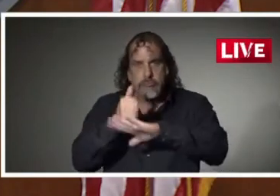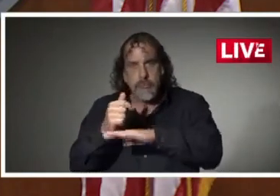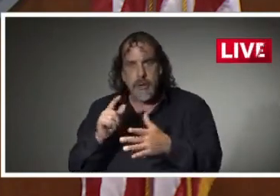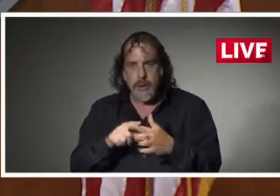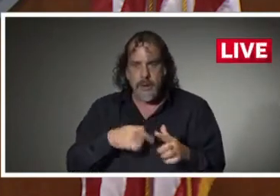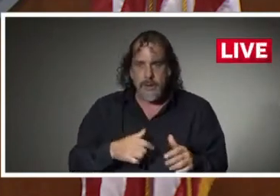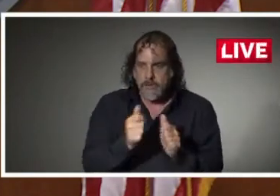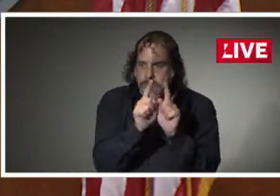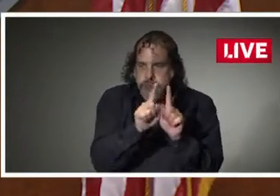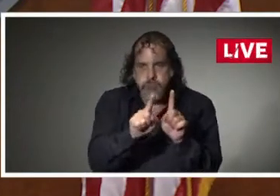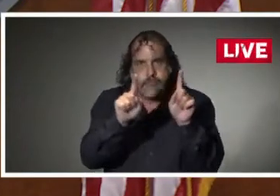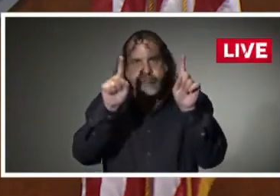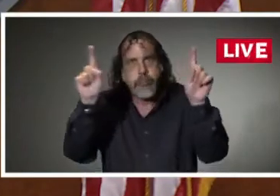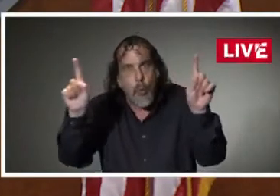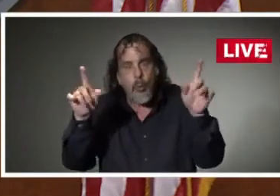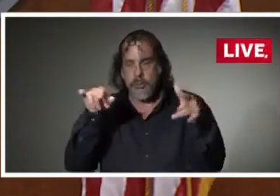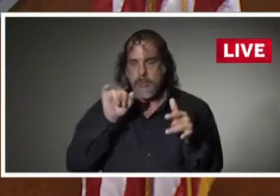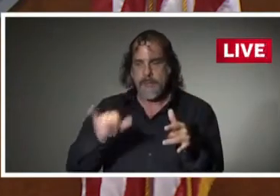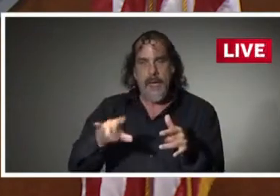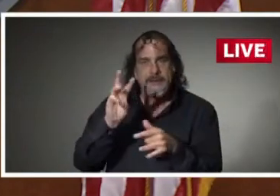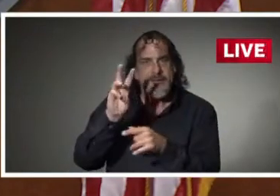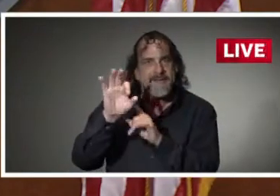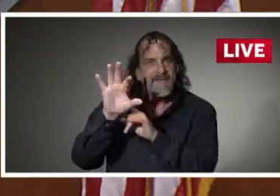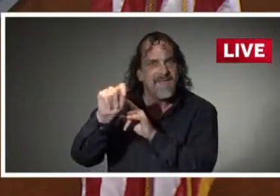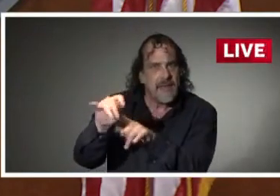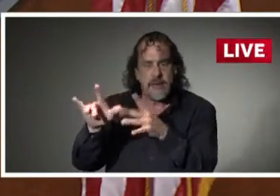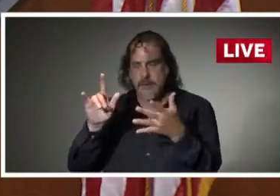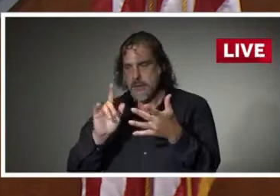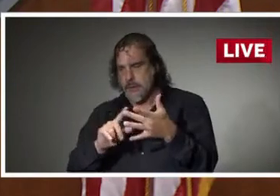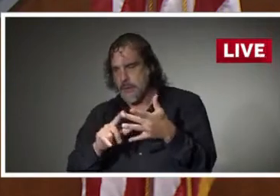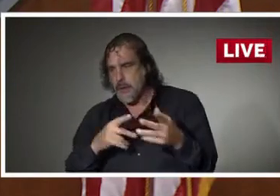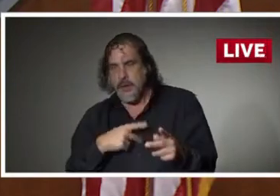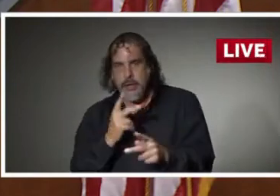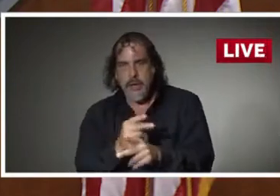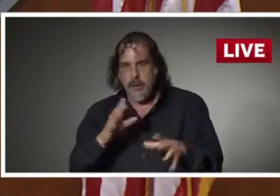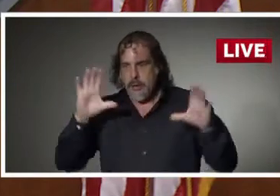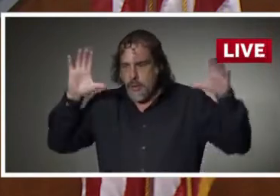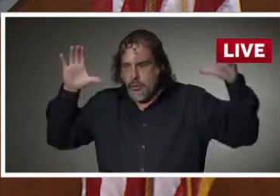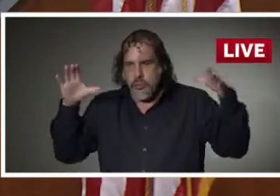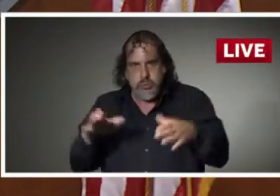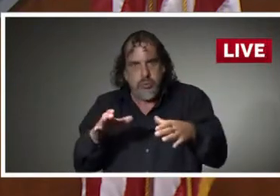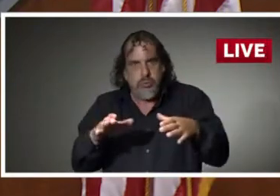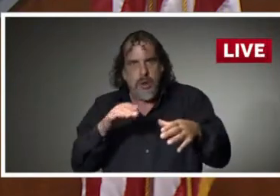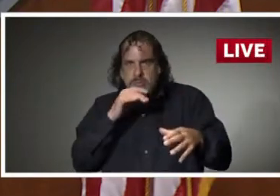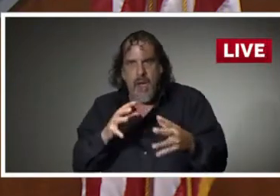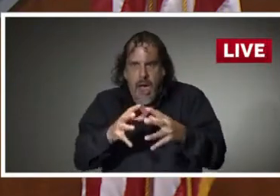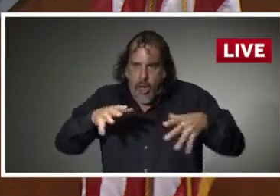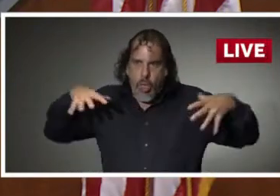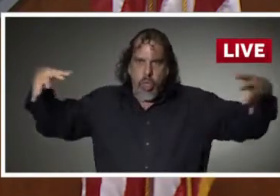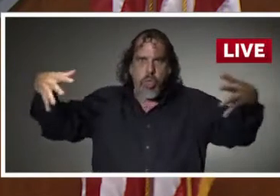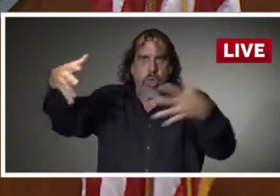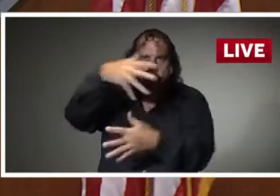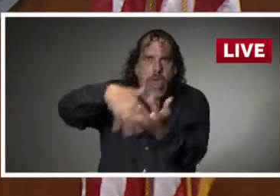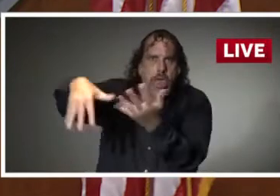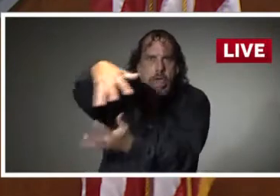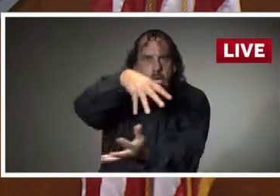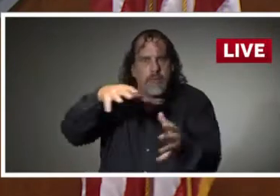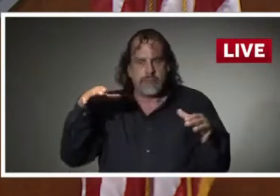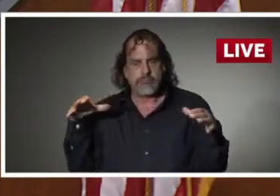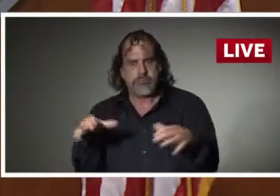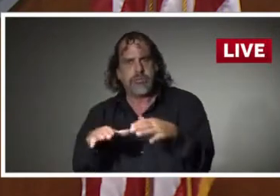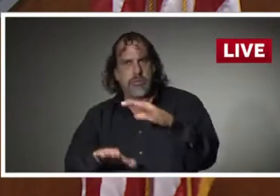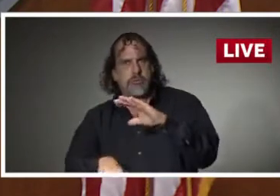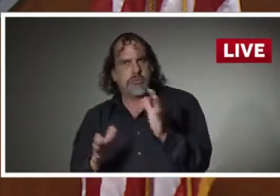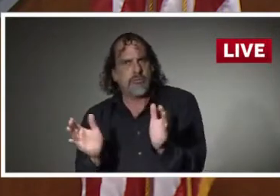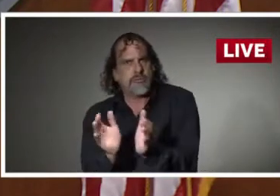distancing guidelines, with respect to keeping the number of folks who gather for social purposes at a limited